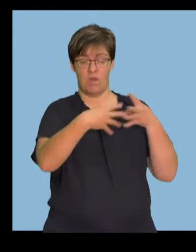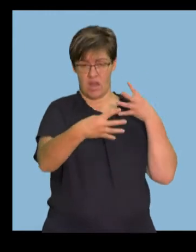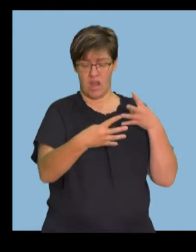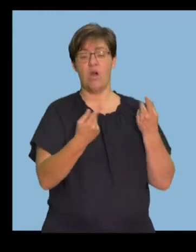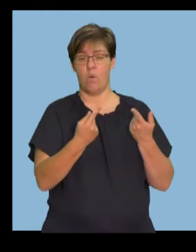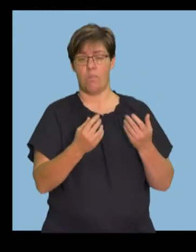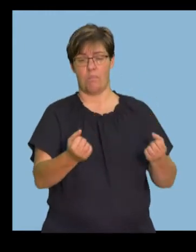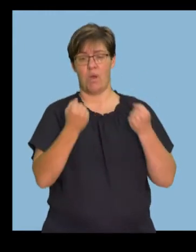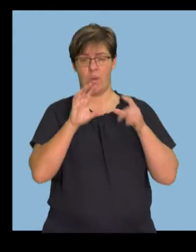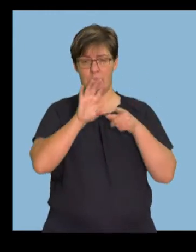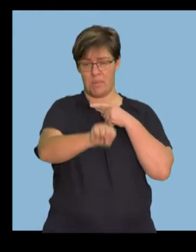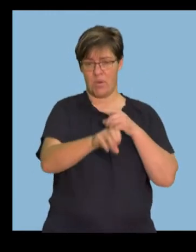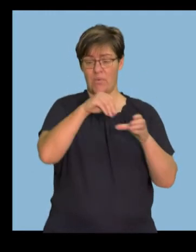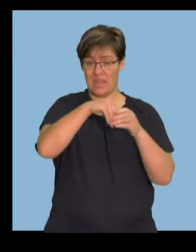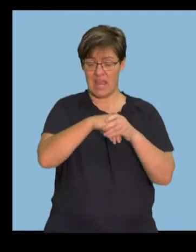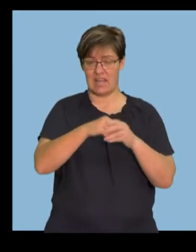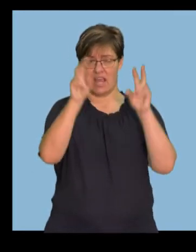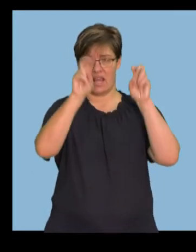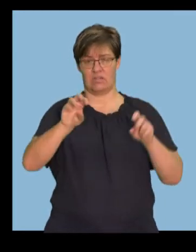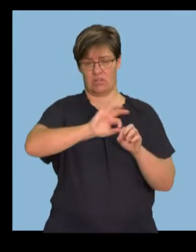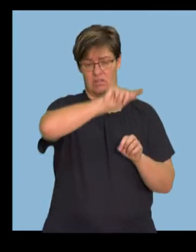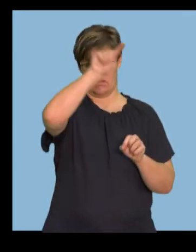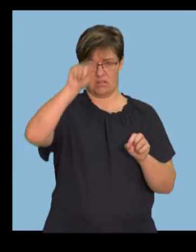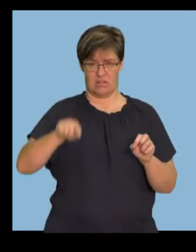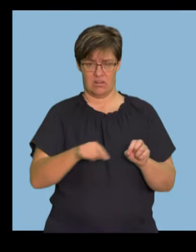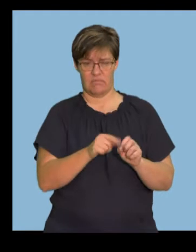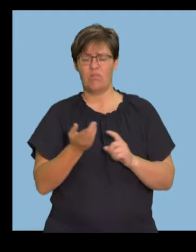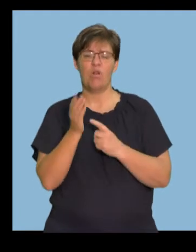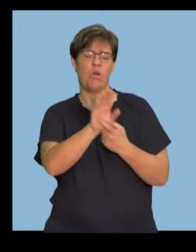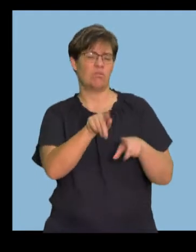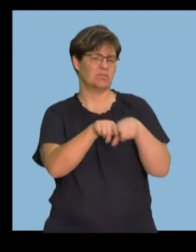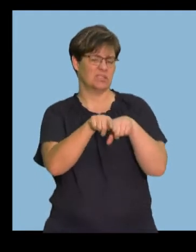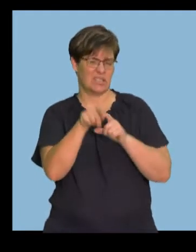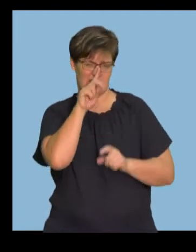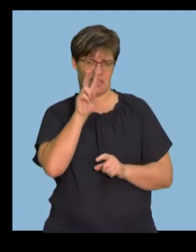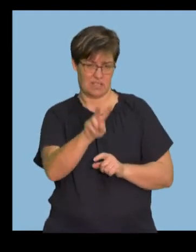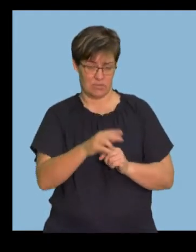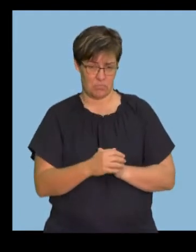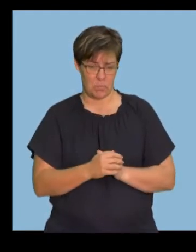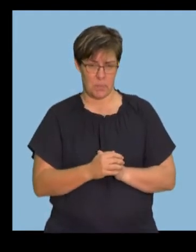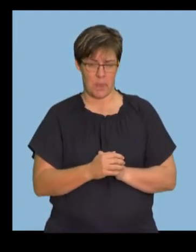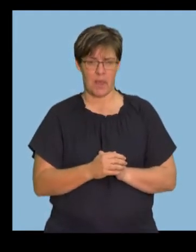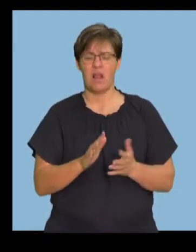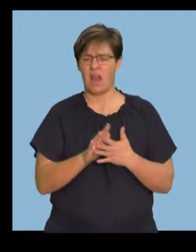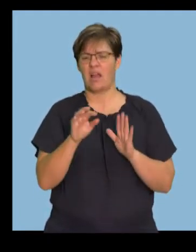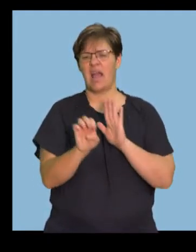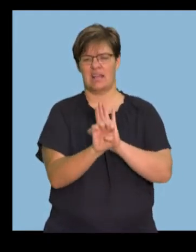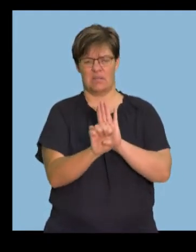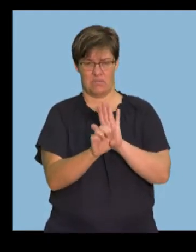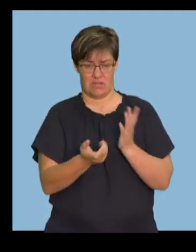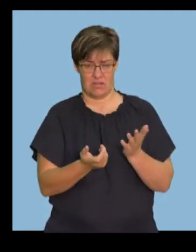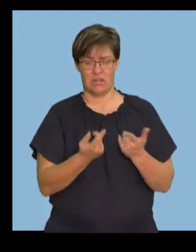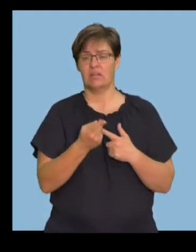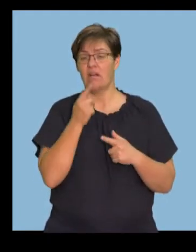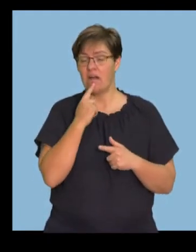an electrical circuit. Now, let's focus our attention on a simulation to look at, a simple example whereby we